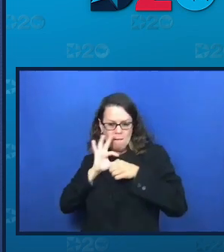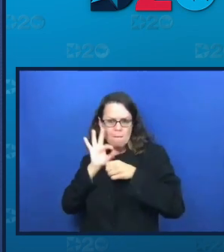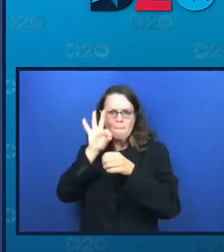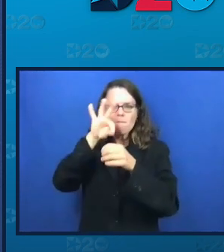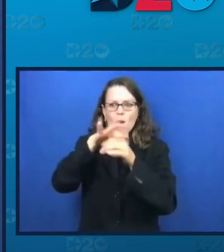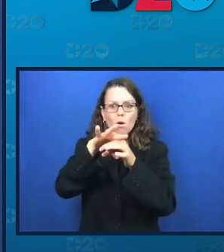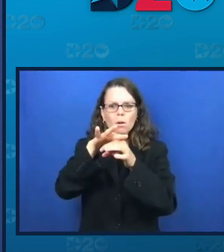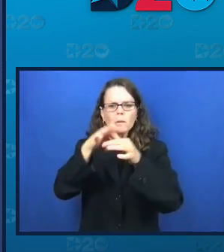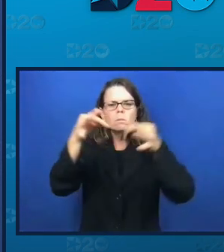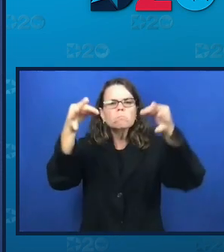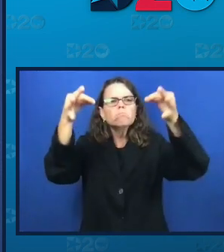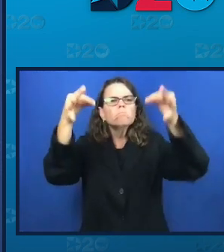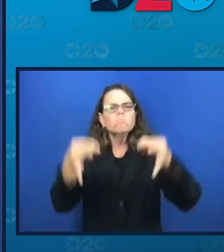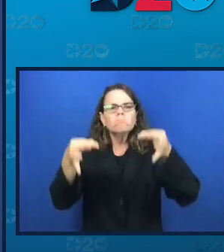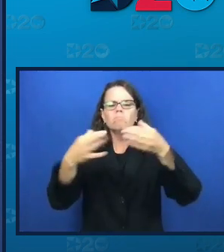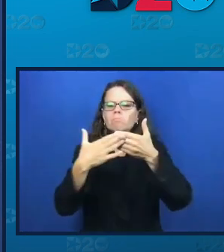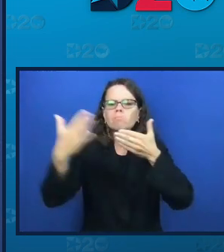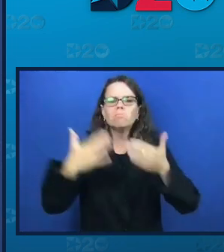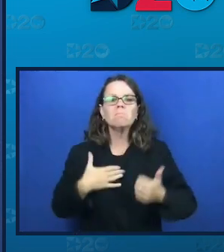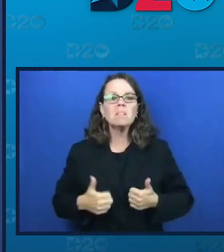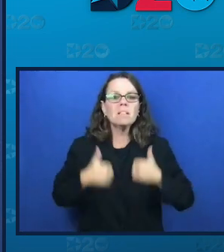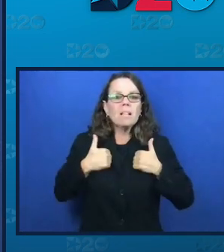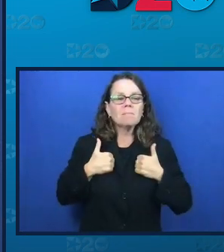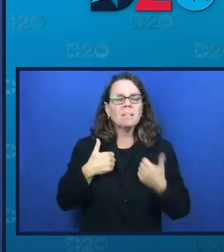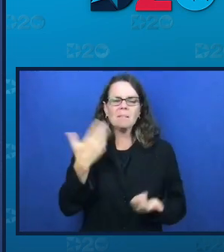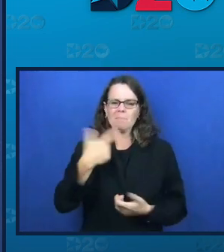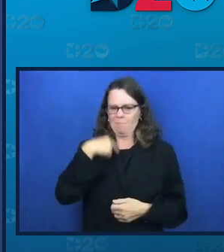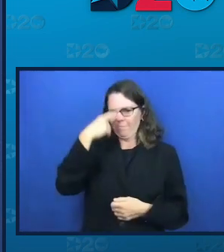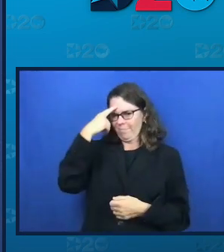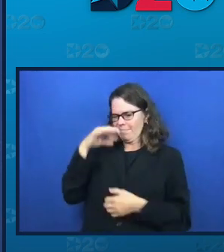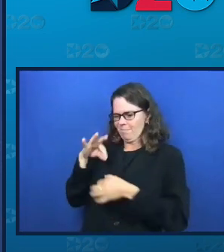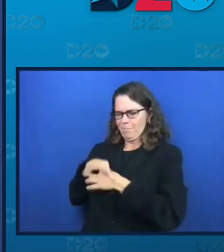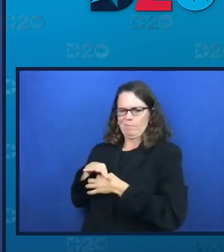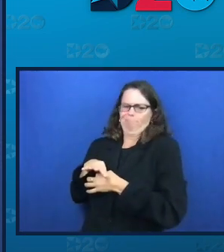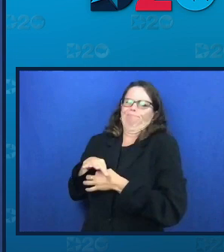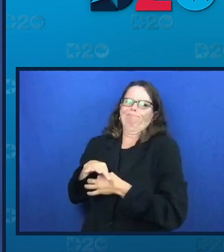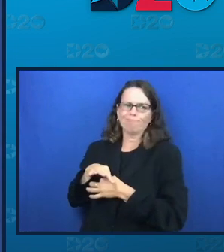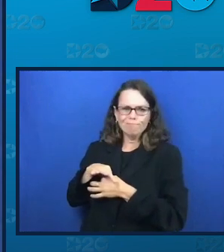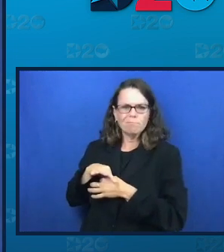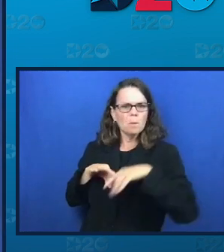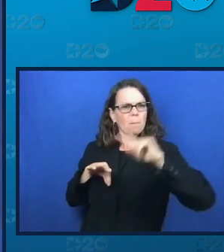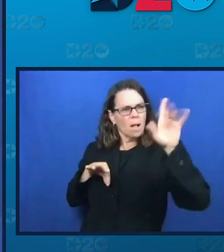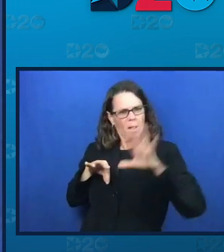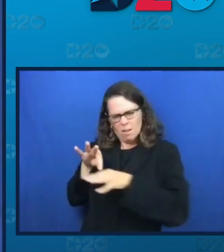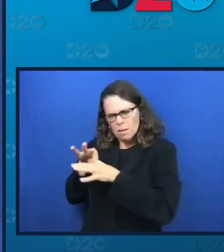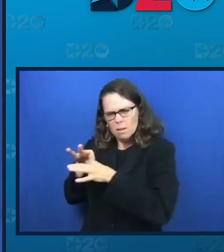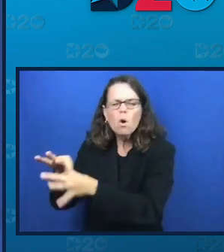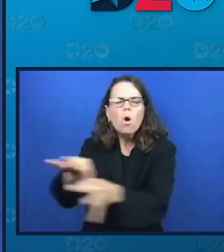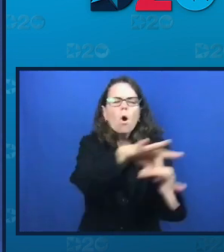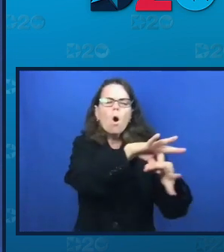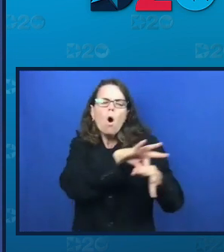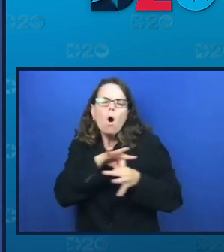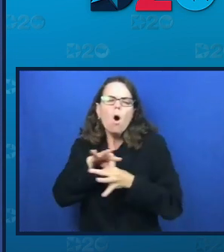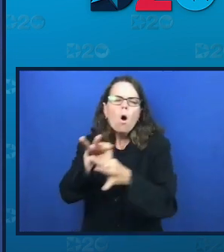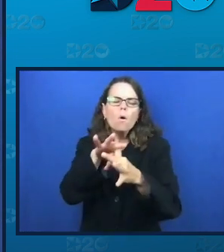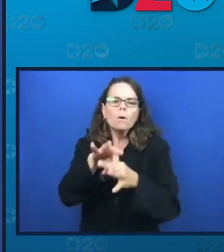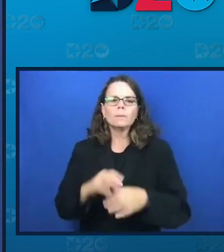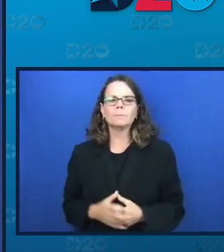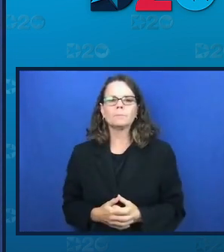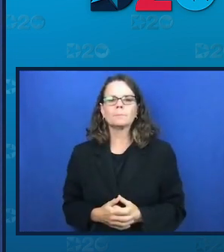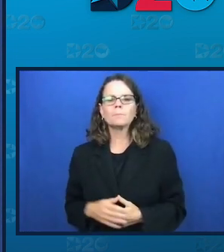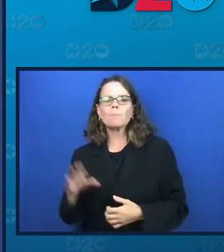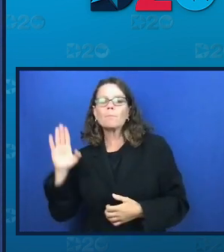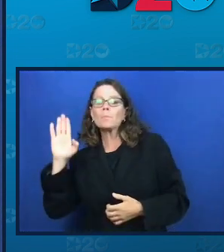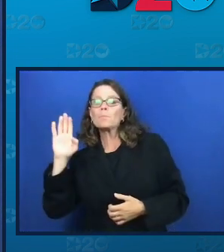Absolutely. Corey, what I would say is that this is clearly the most important election in the